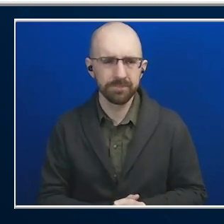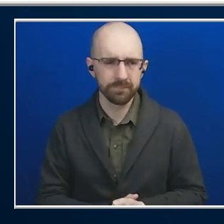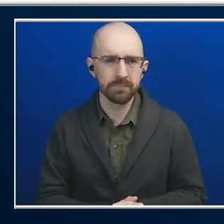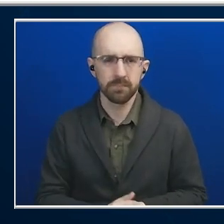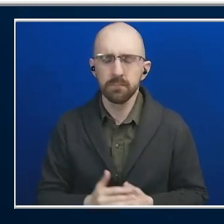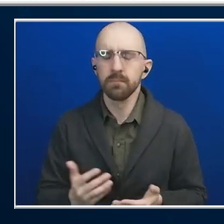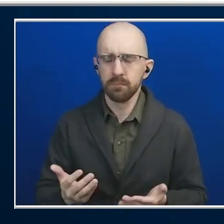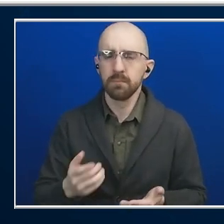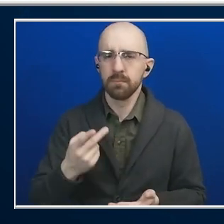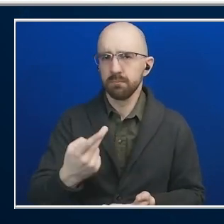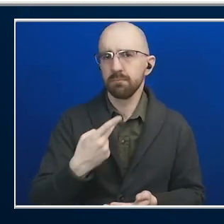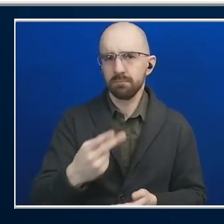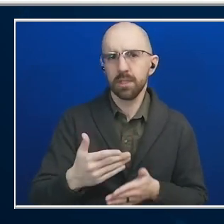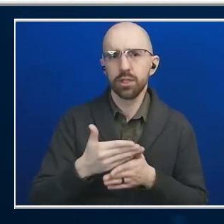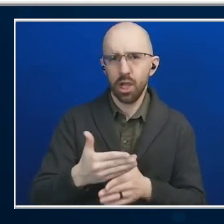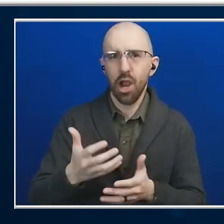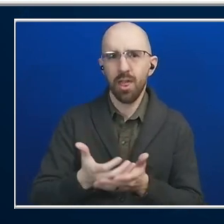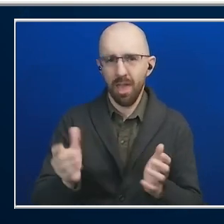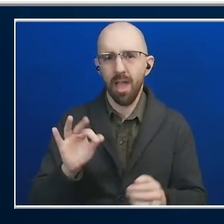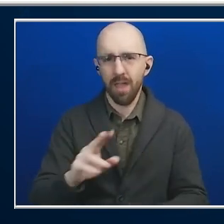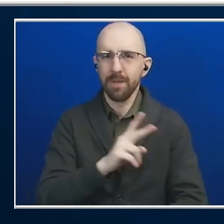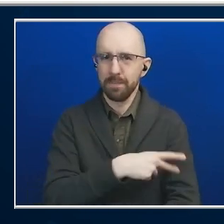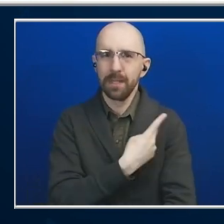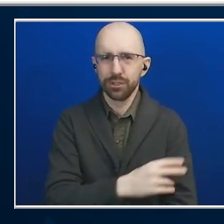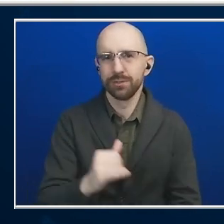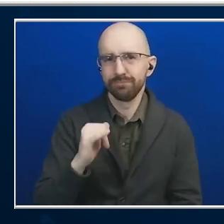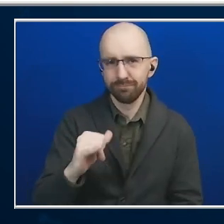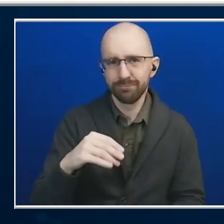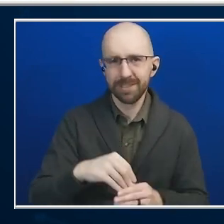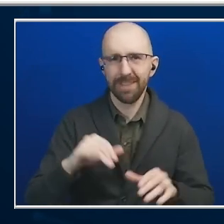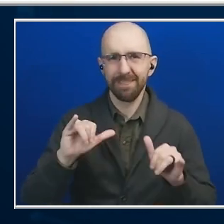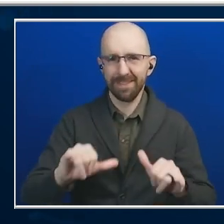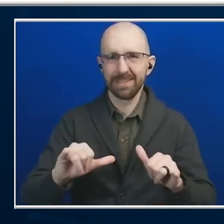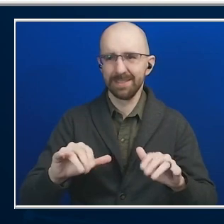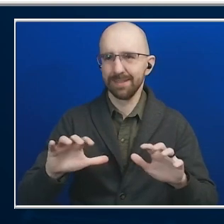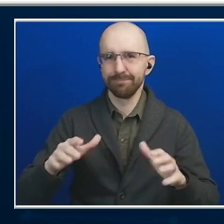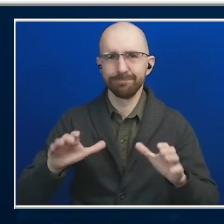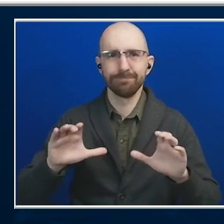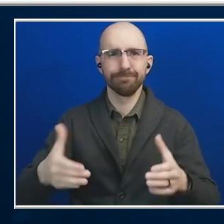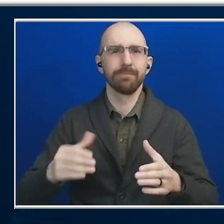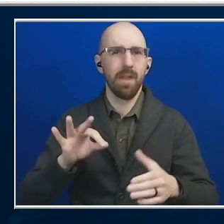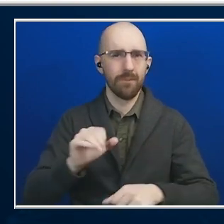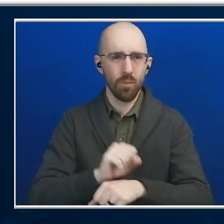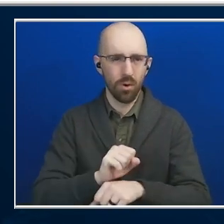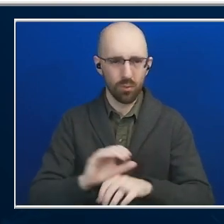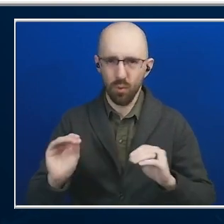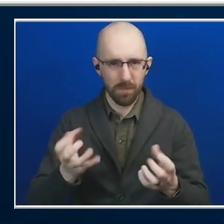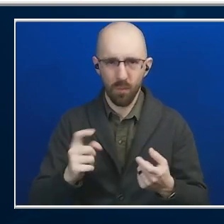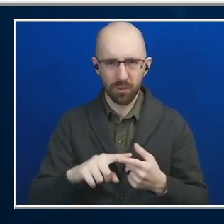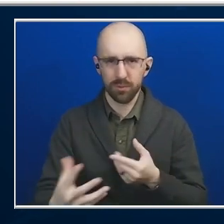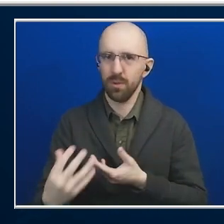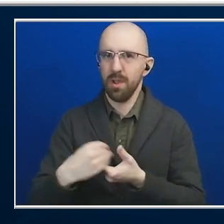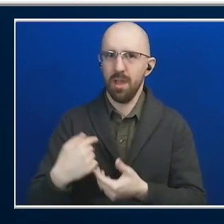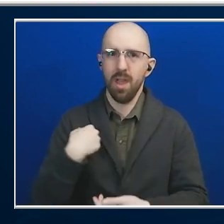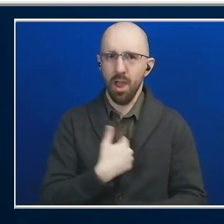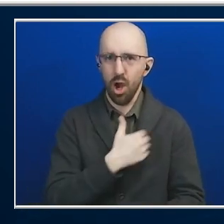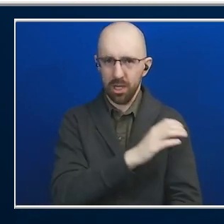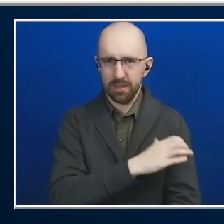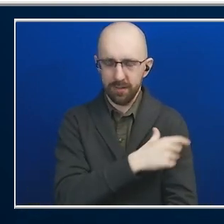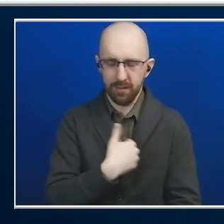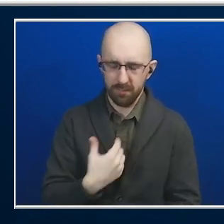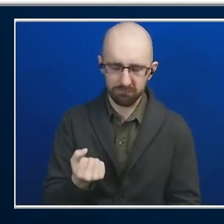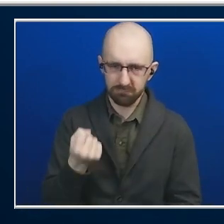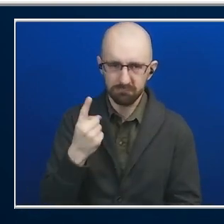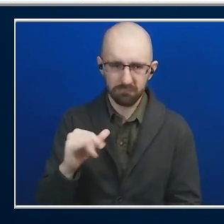lot of patients in this arena, obviously, and nobody ever wants to be in our clinics, and I understand that. But much